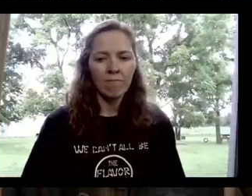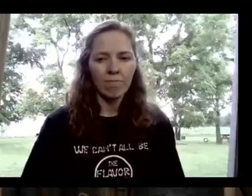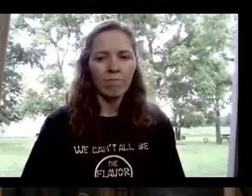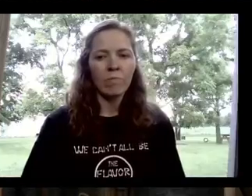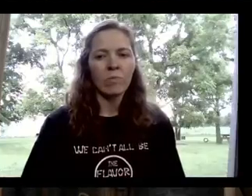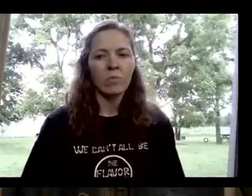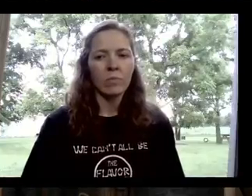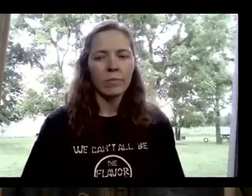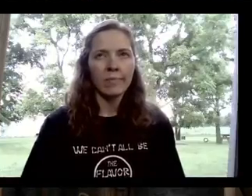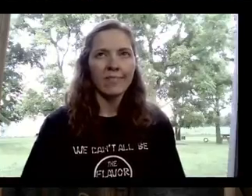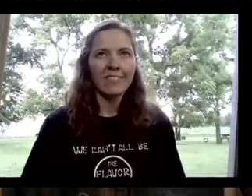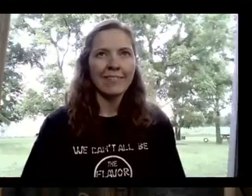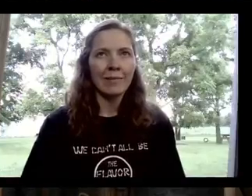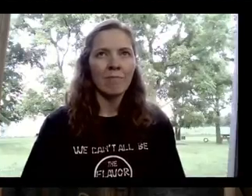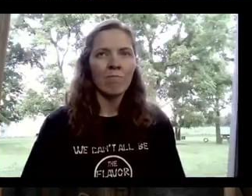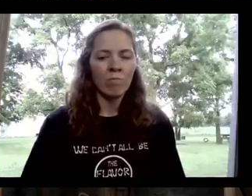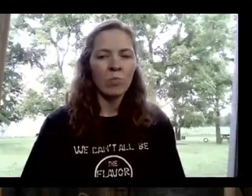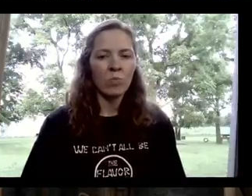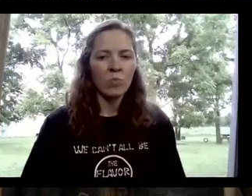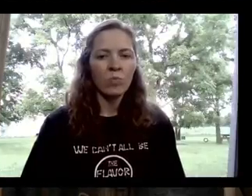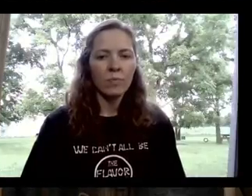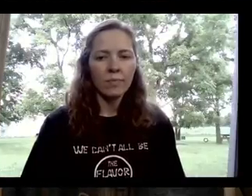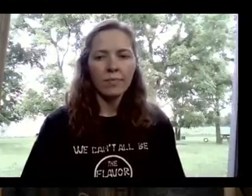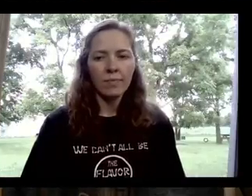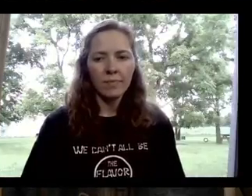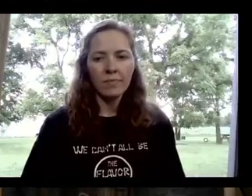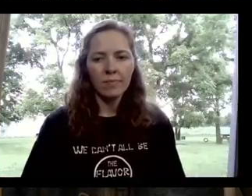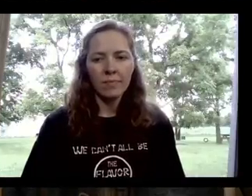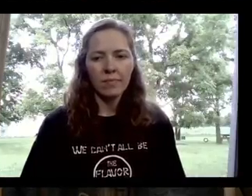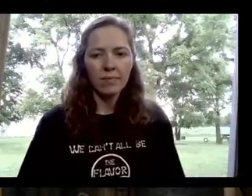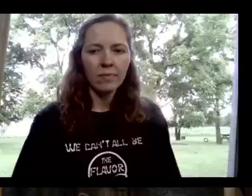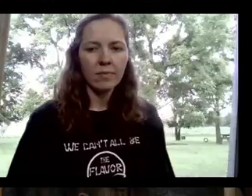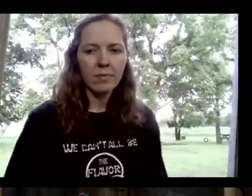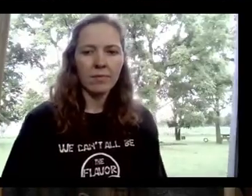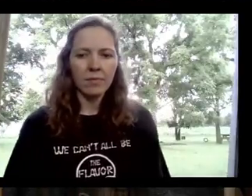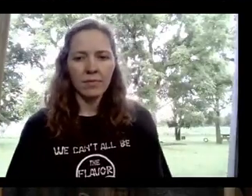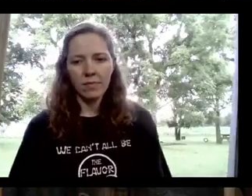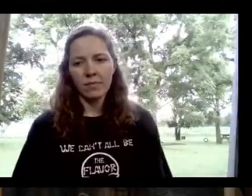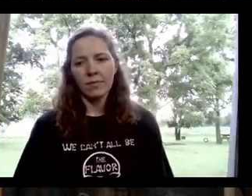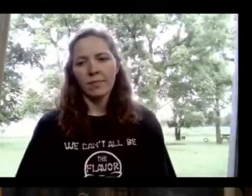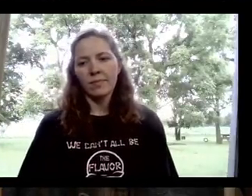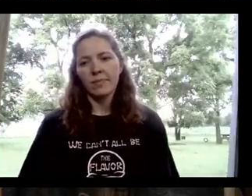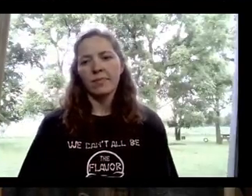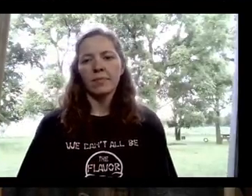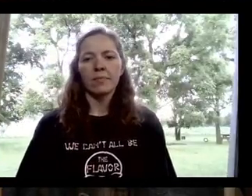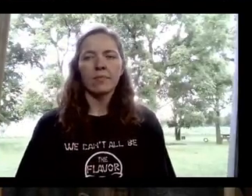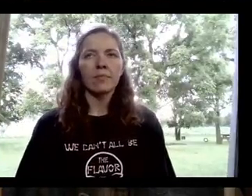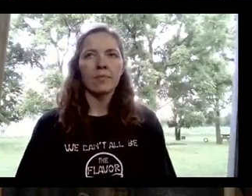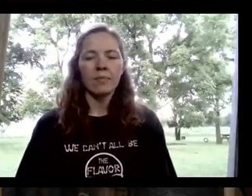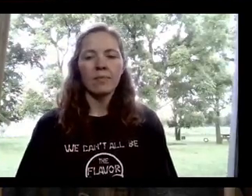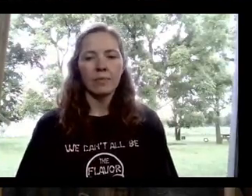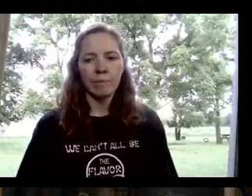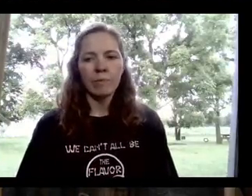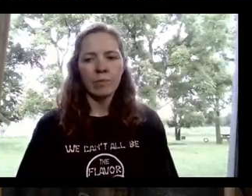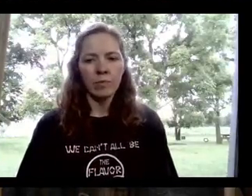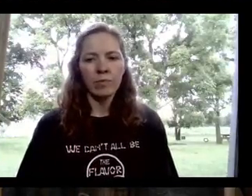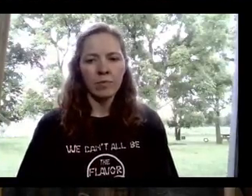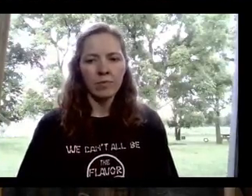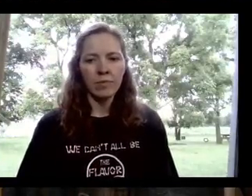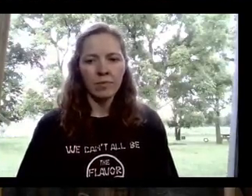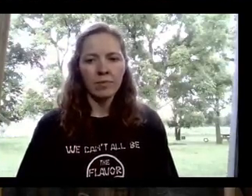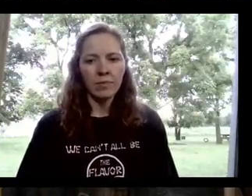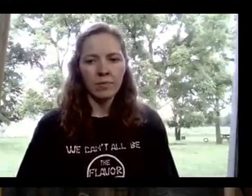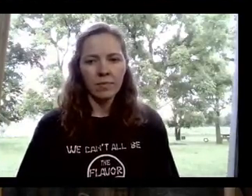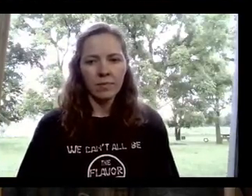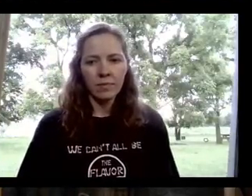a lot of this to have very little of it shipped to you here in the United States. I